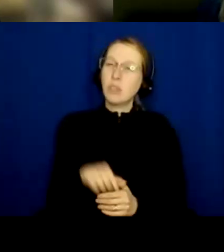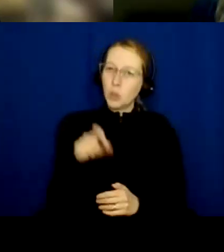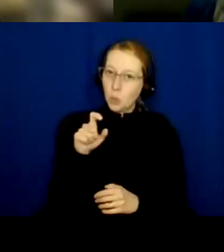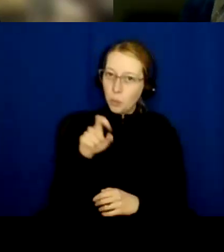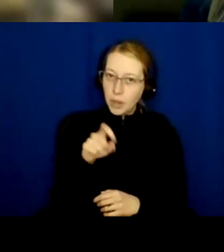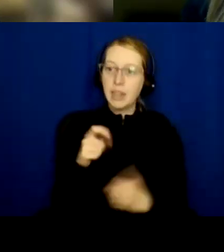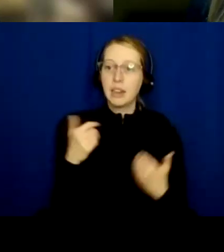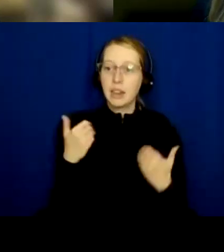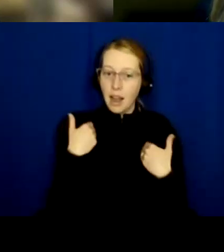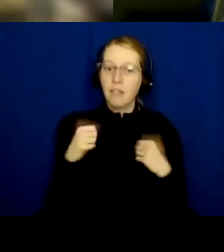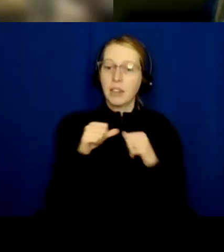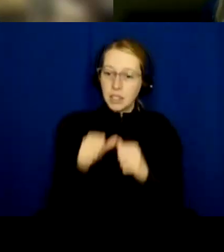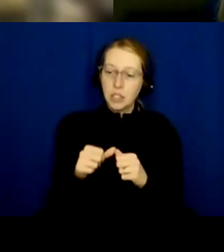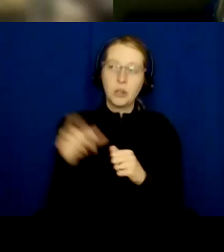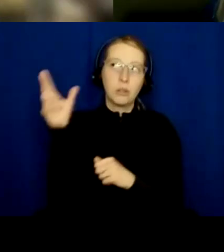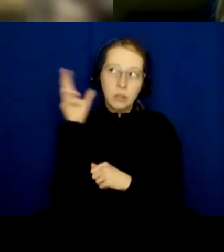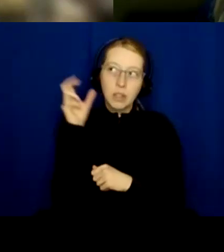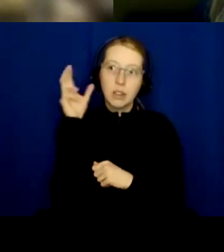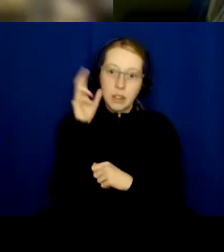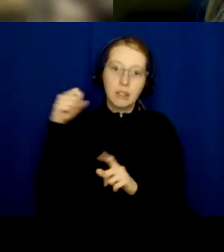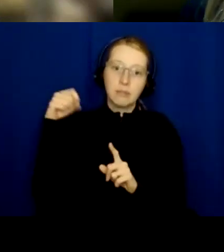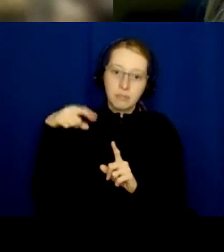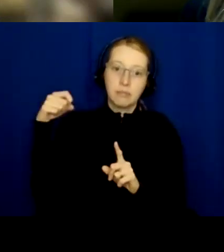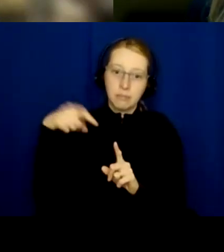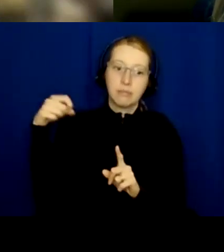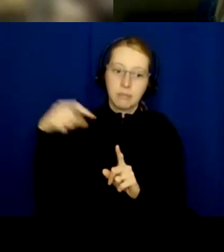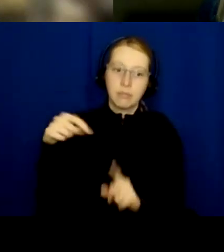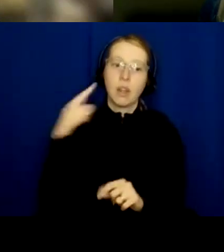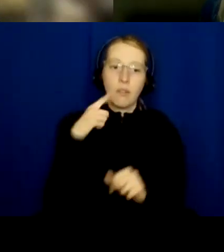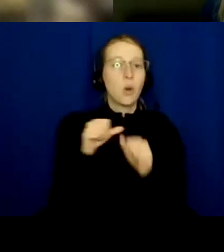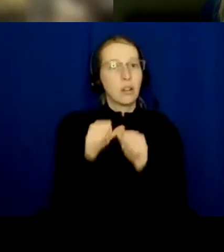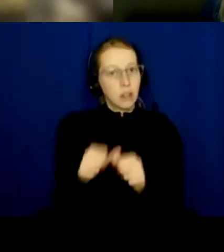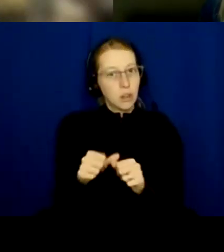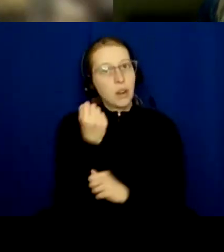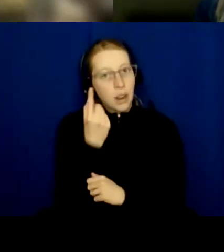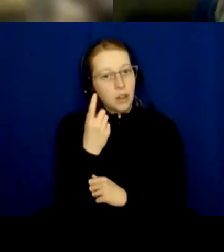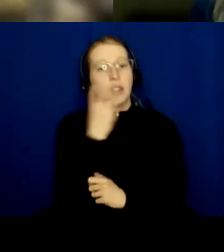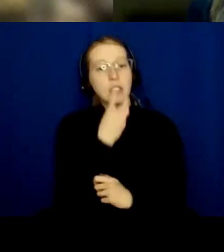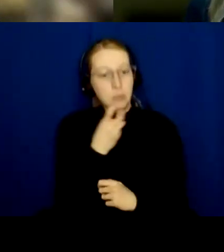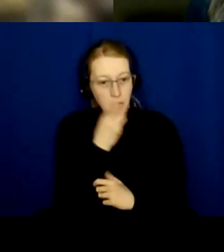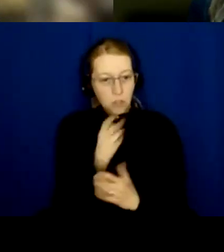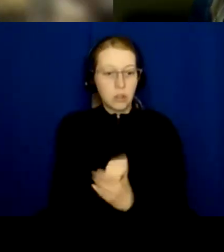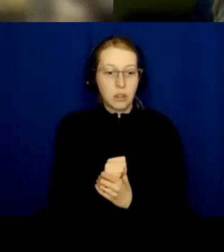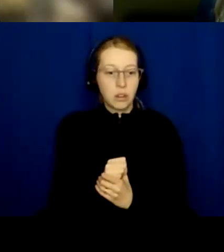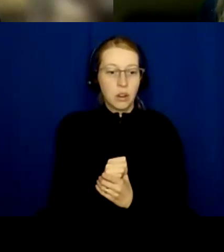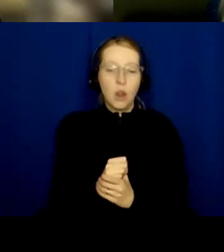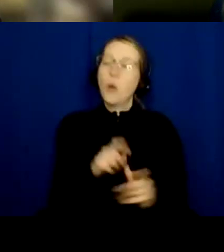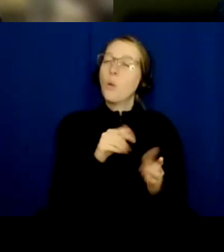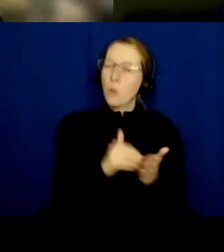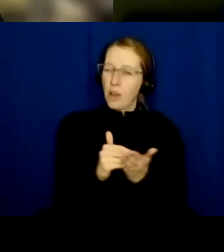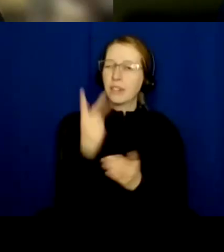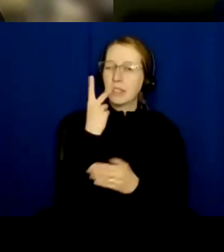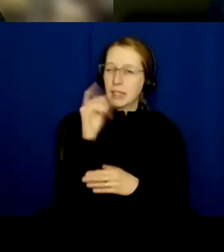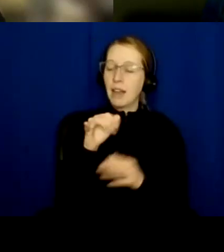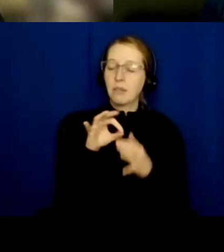keep processing speech efficiently. And we particularly see this with, like speech and background noise